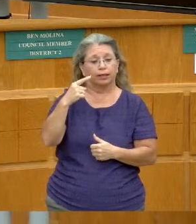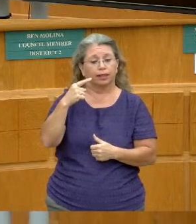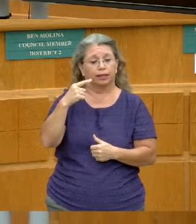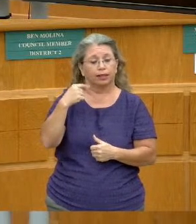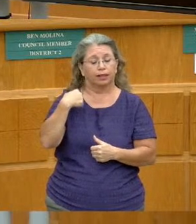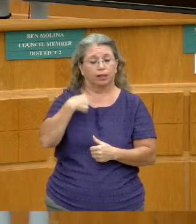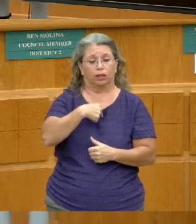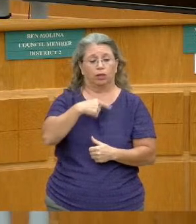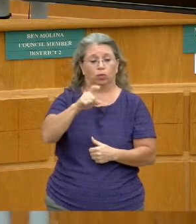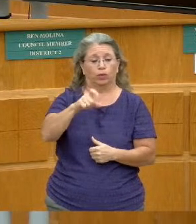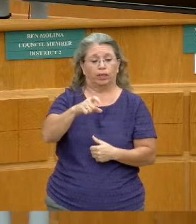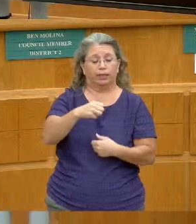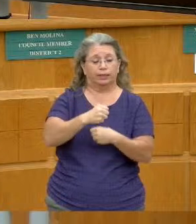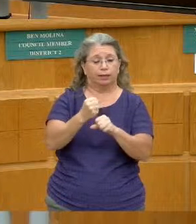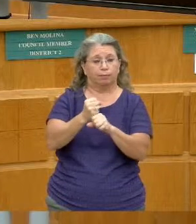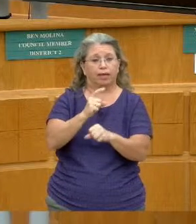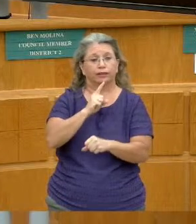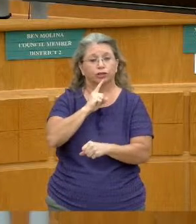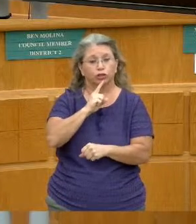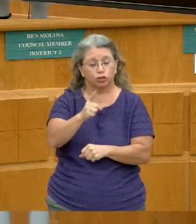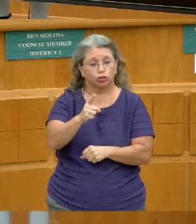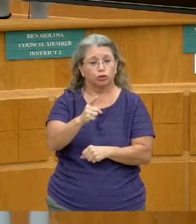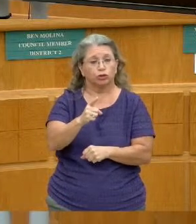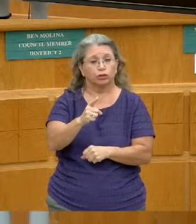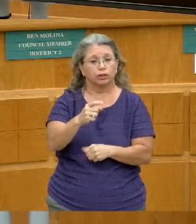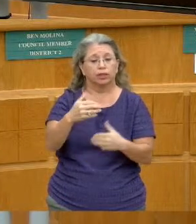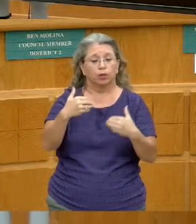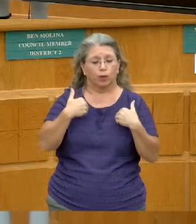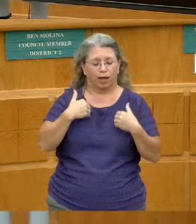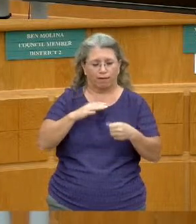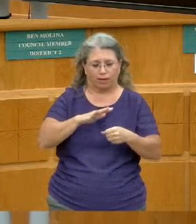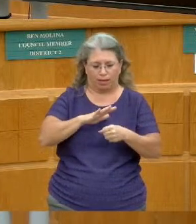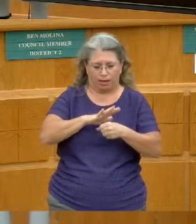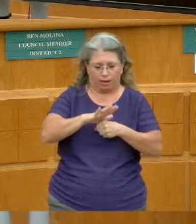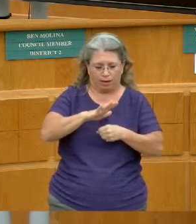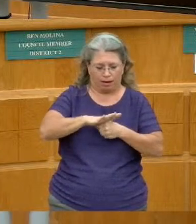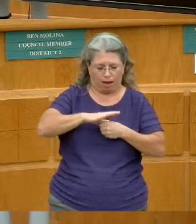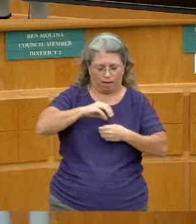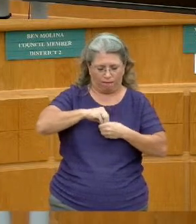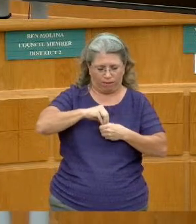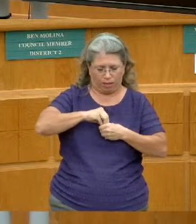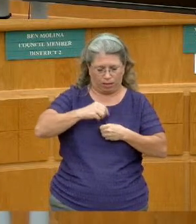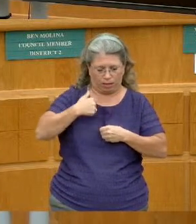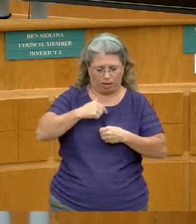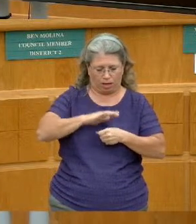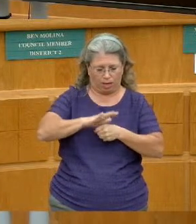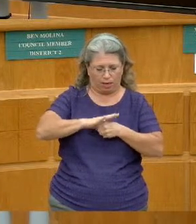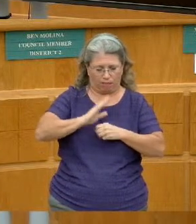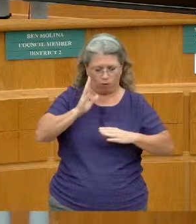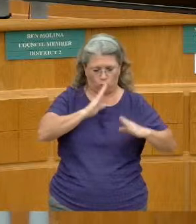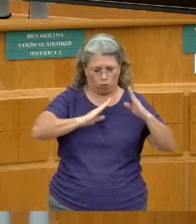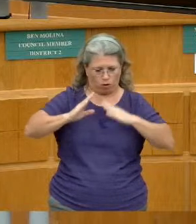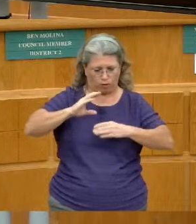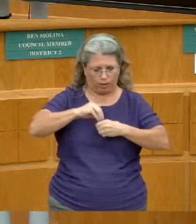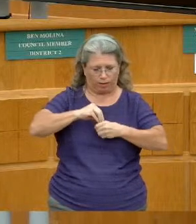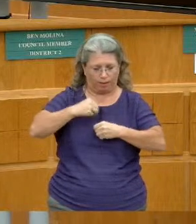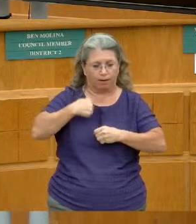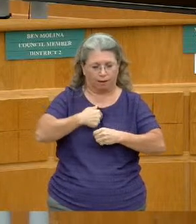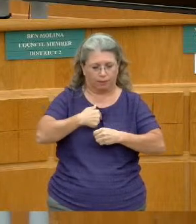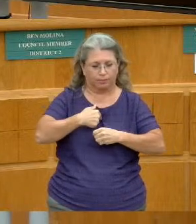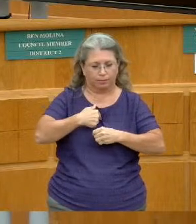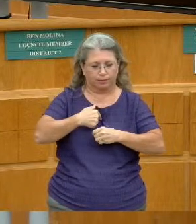we have just enough worry in us to make sure we're going to act and